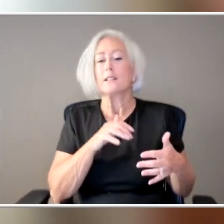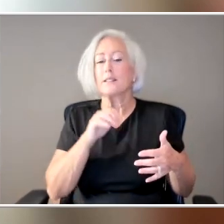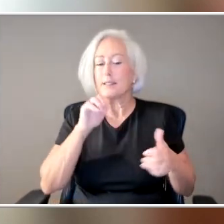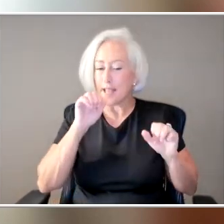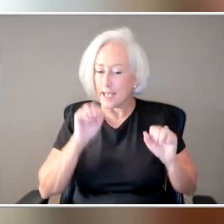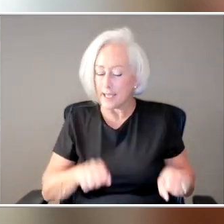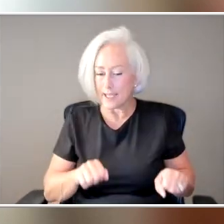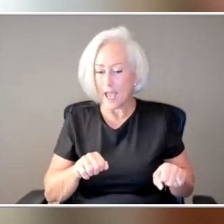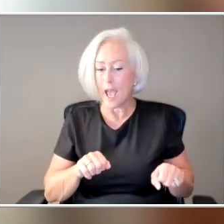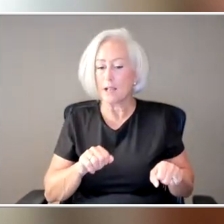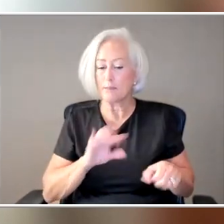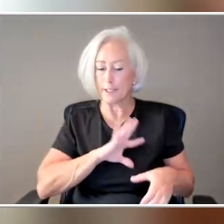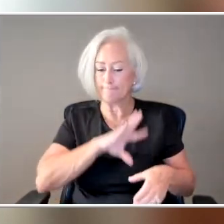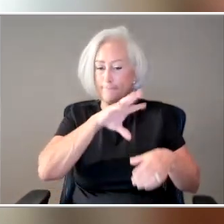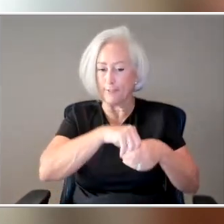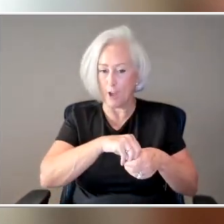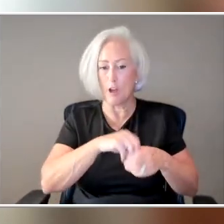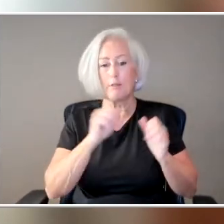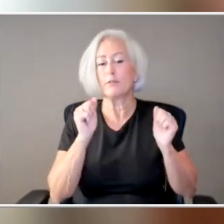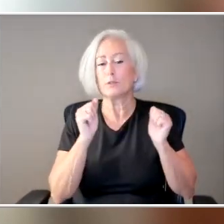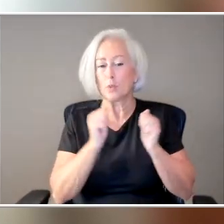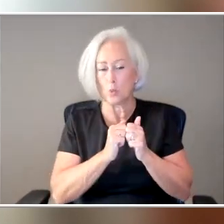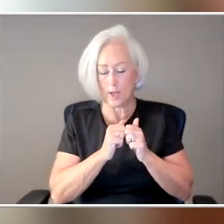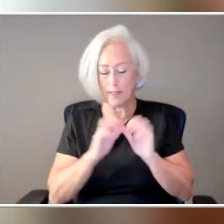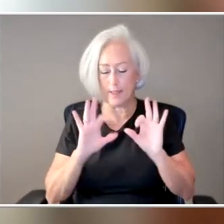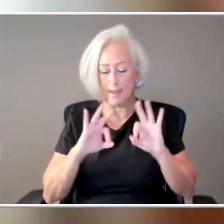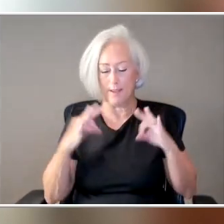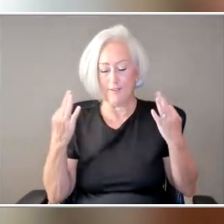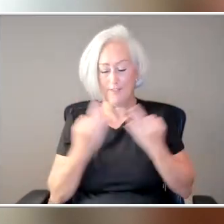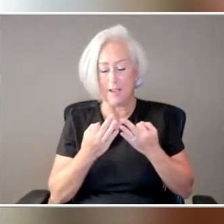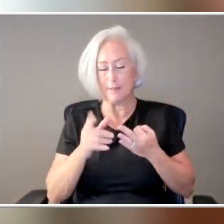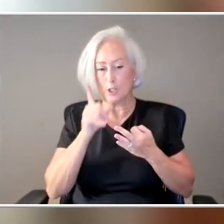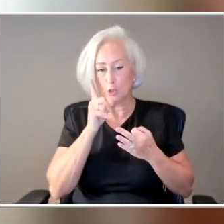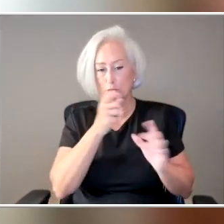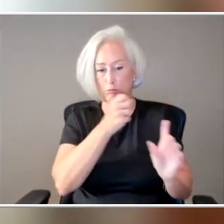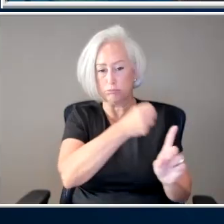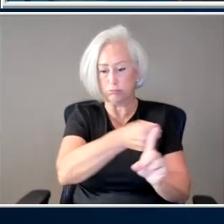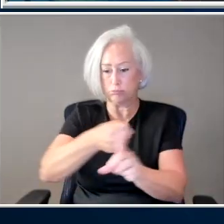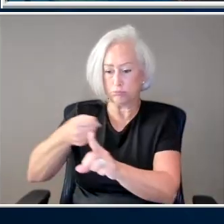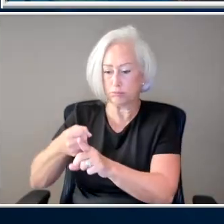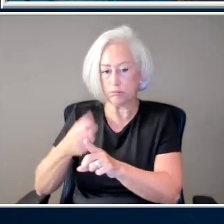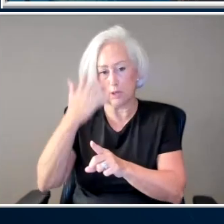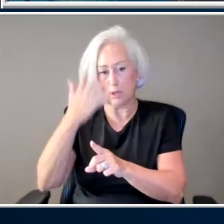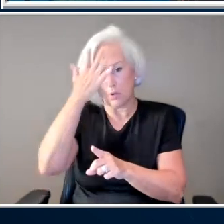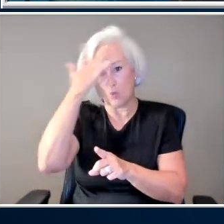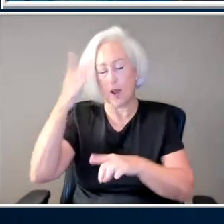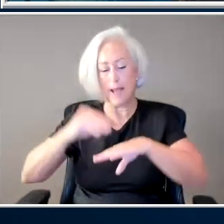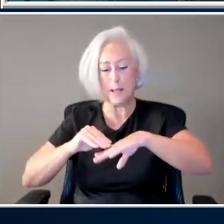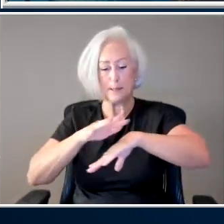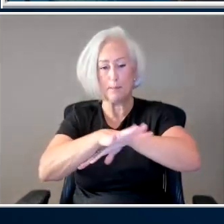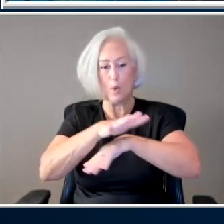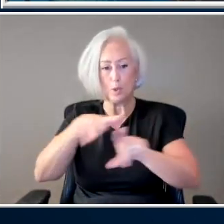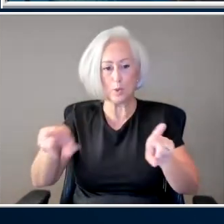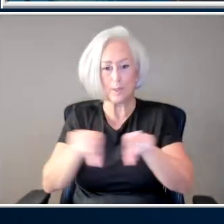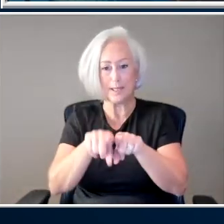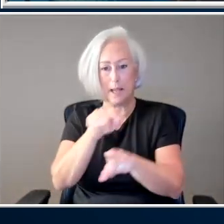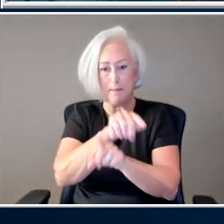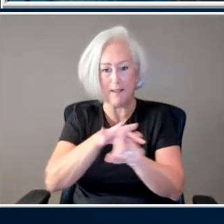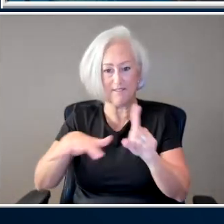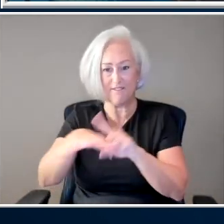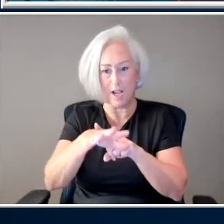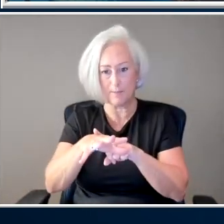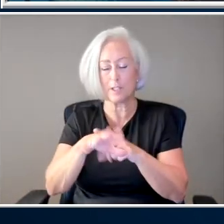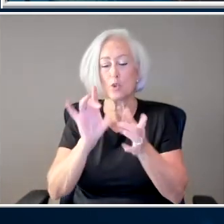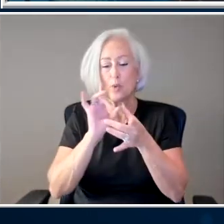families because one can assume that they were exposed to the same environment. Lindsay, I want to take a look at even in the absence of genetic mutations.